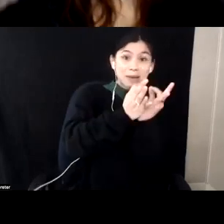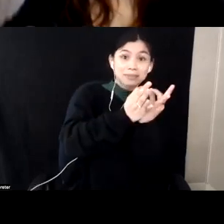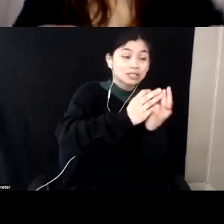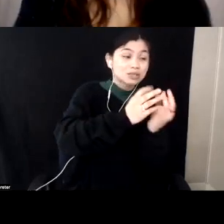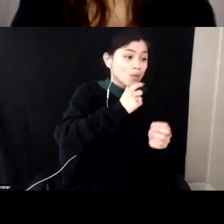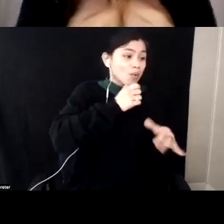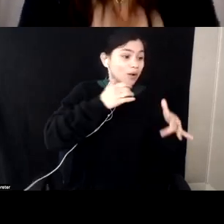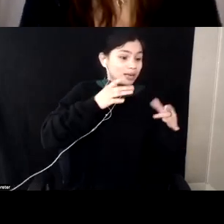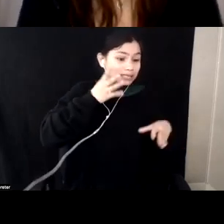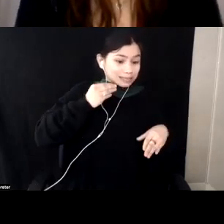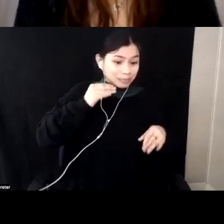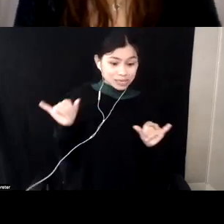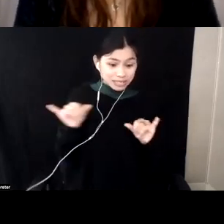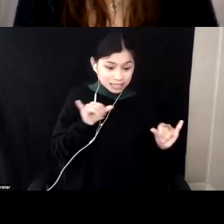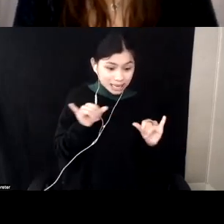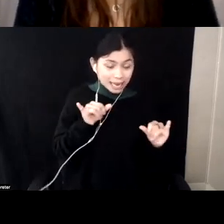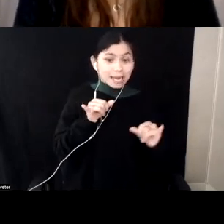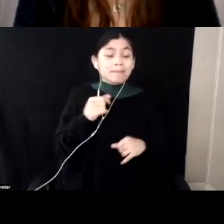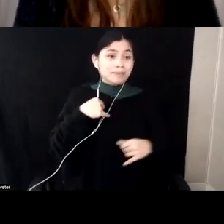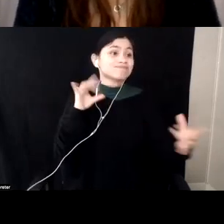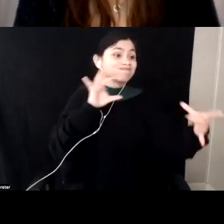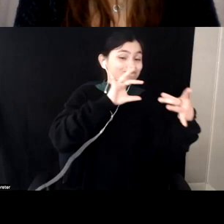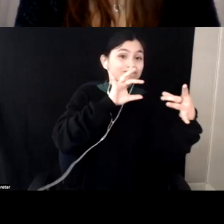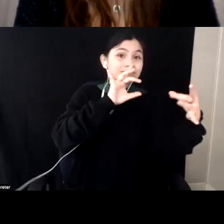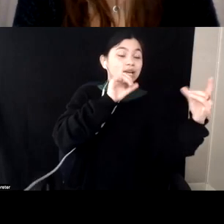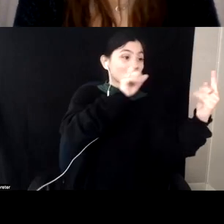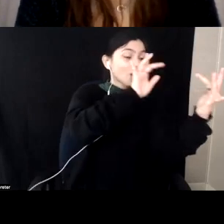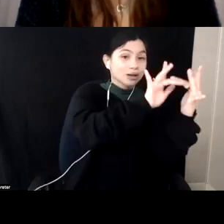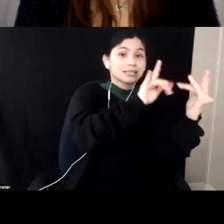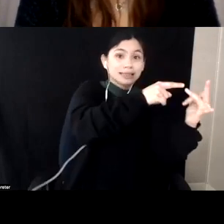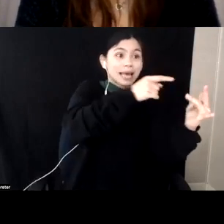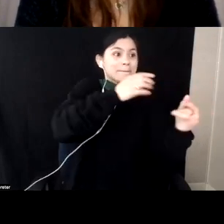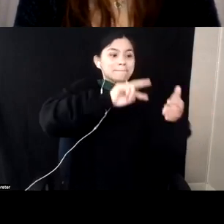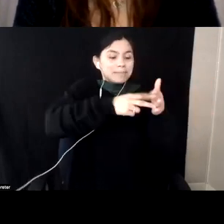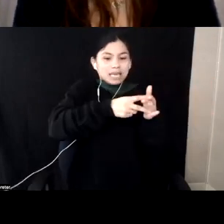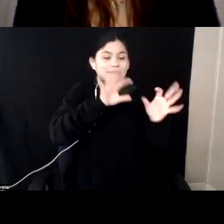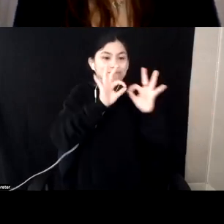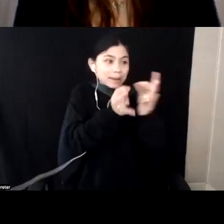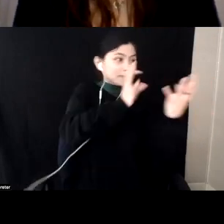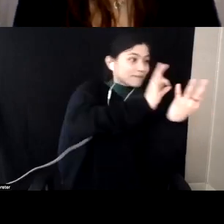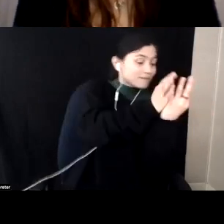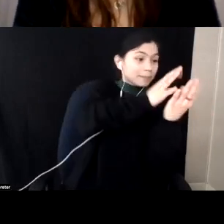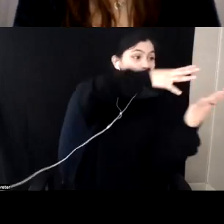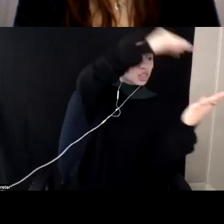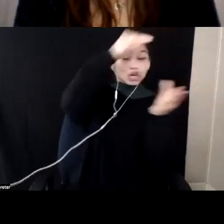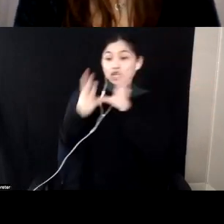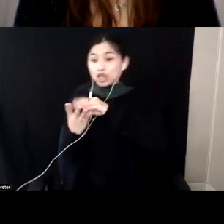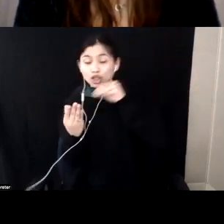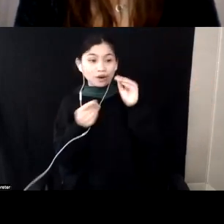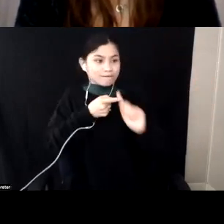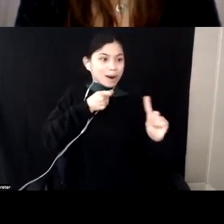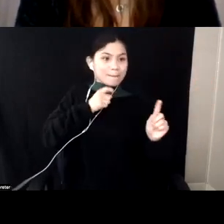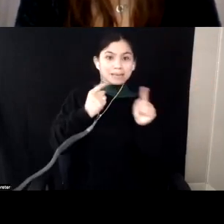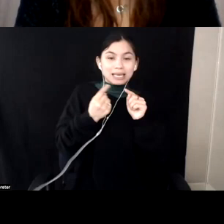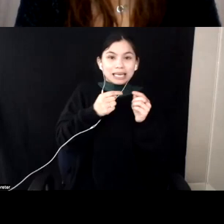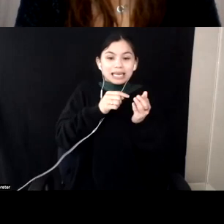and the same thing the children were. And then they get to learn from each other. They get to, go